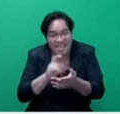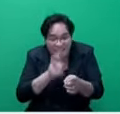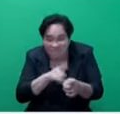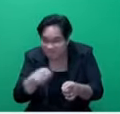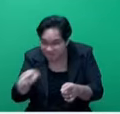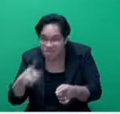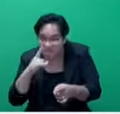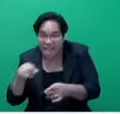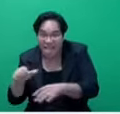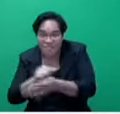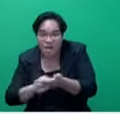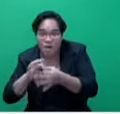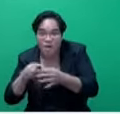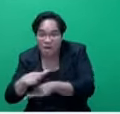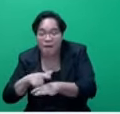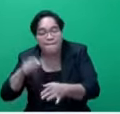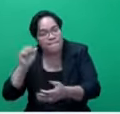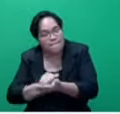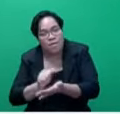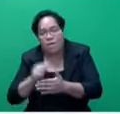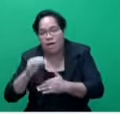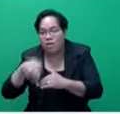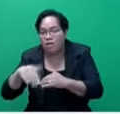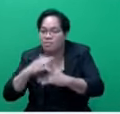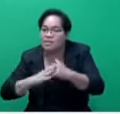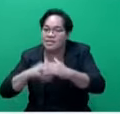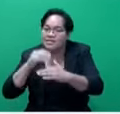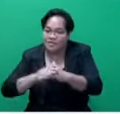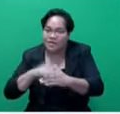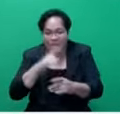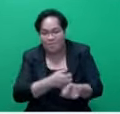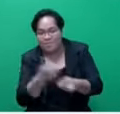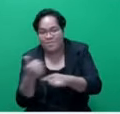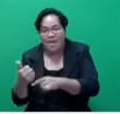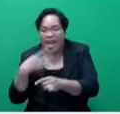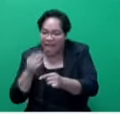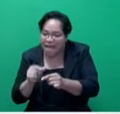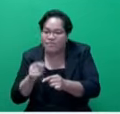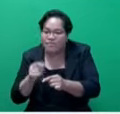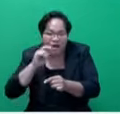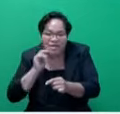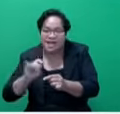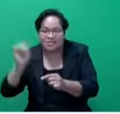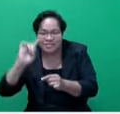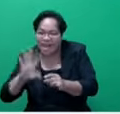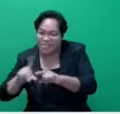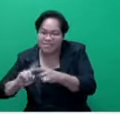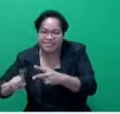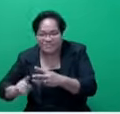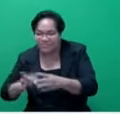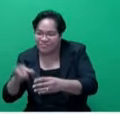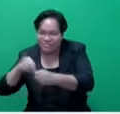to acquire the land but to build a proper home. Mr. Speaker, sir, my ministry is currently in discussion with several